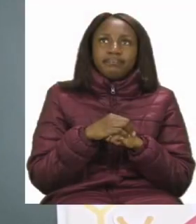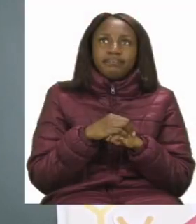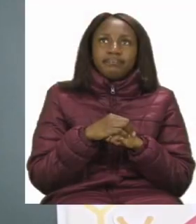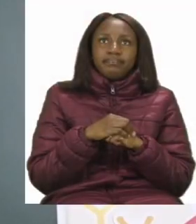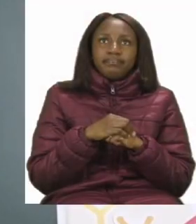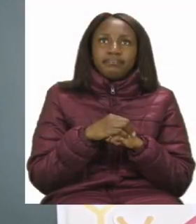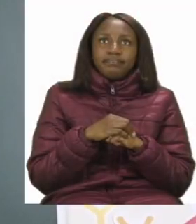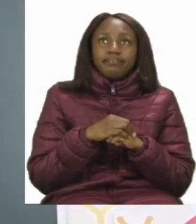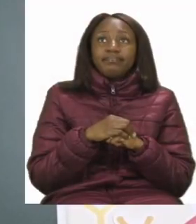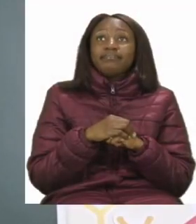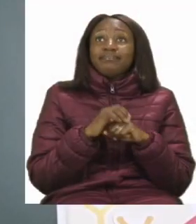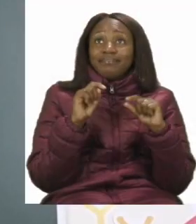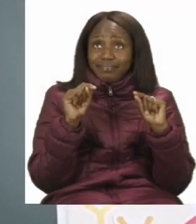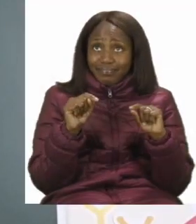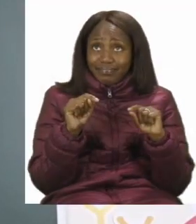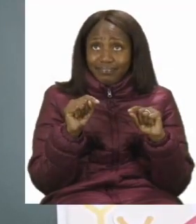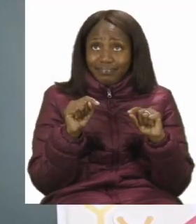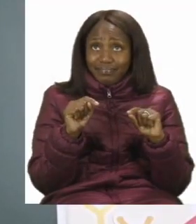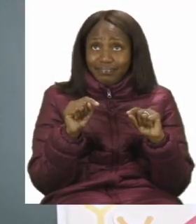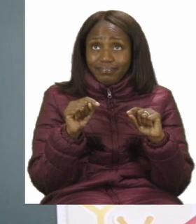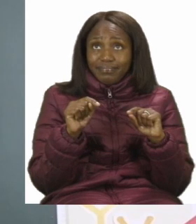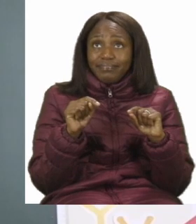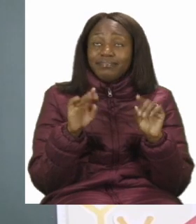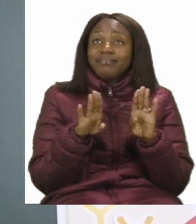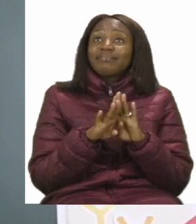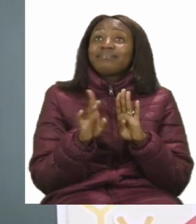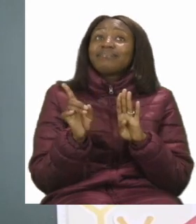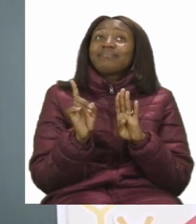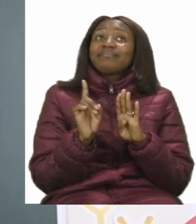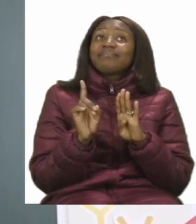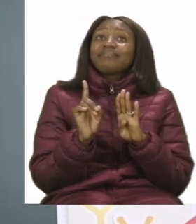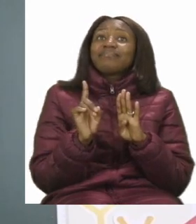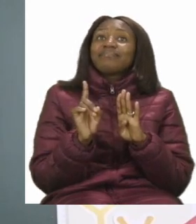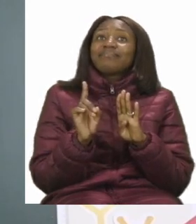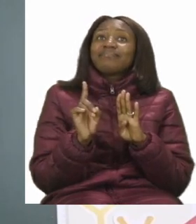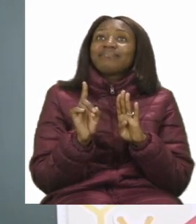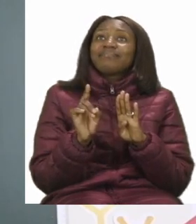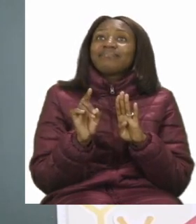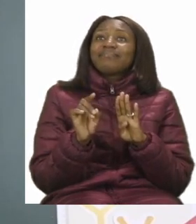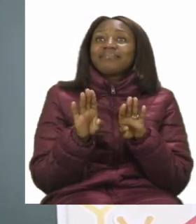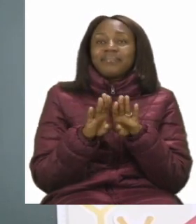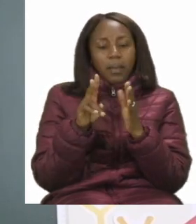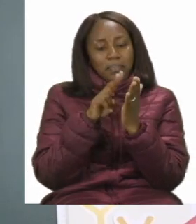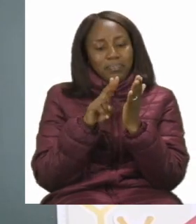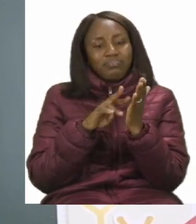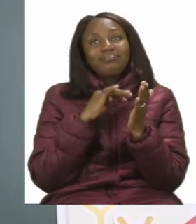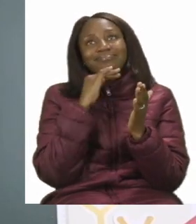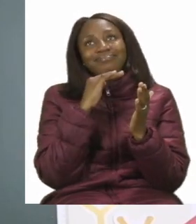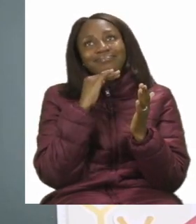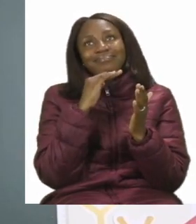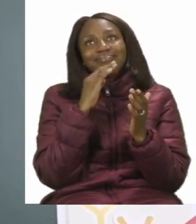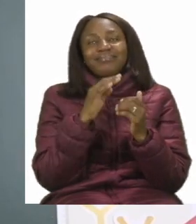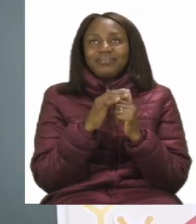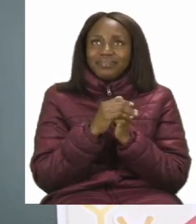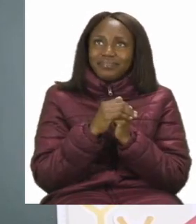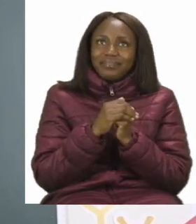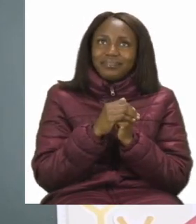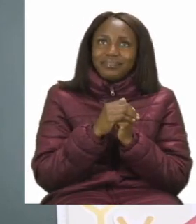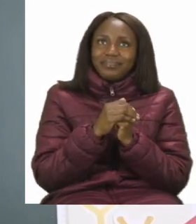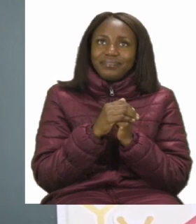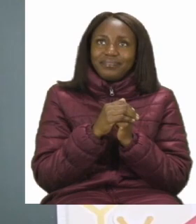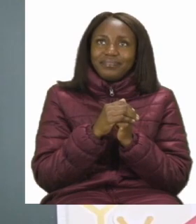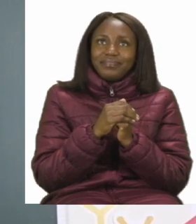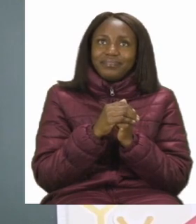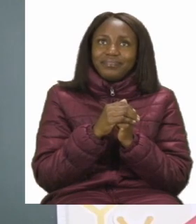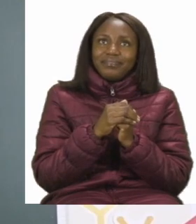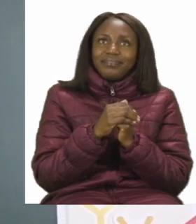Our first lesson for today, boys and girls, we are going to do some reading comprehension. So let's go